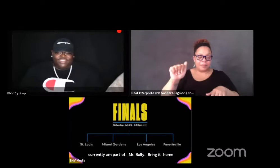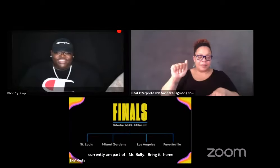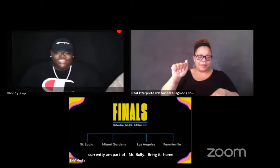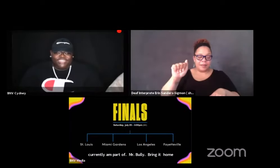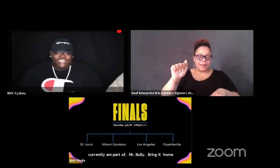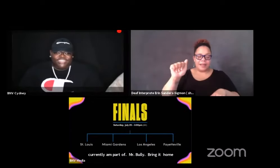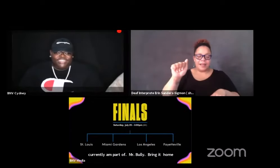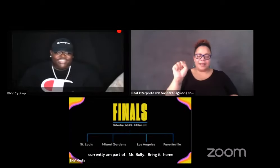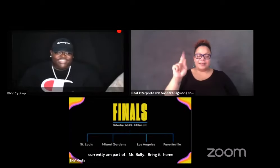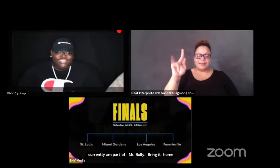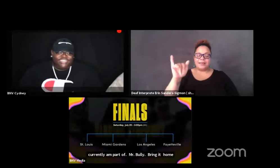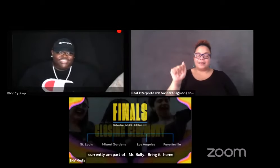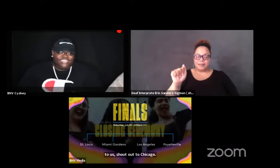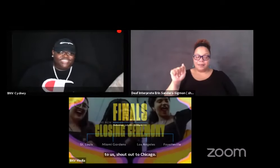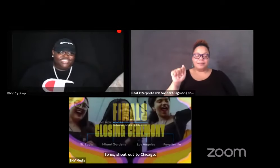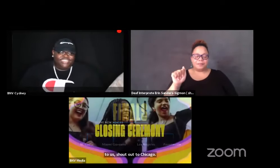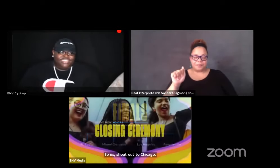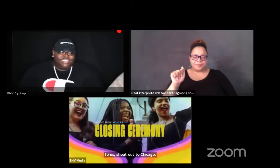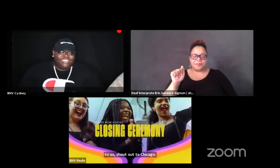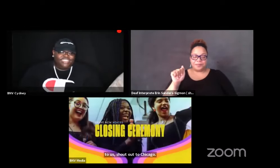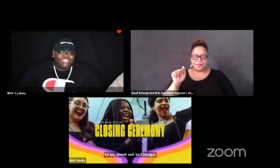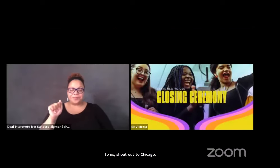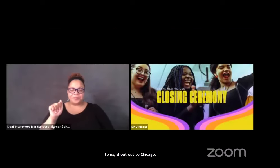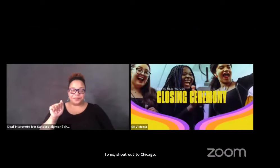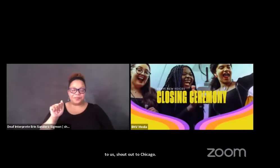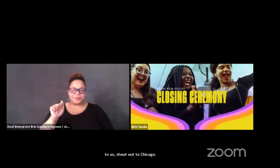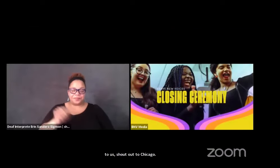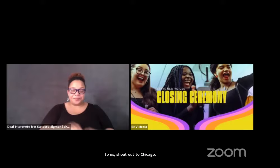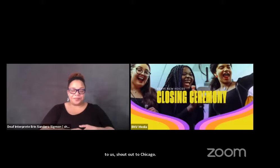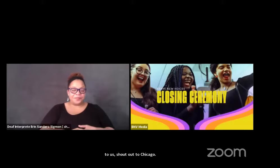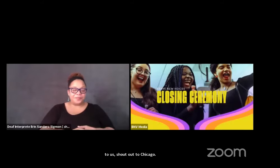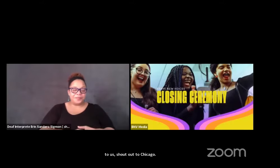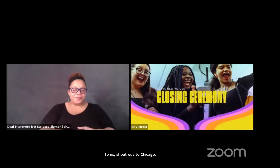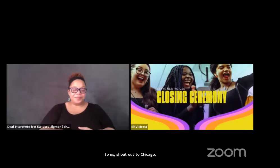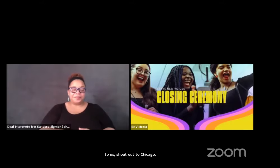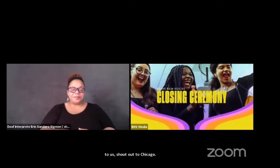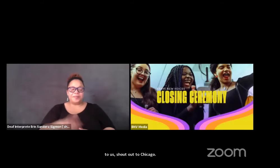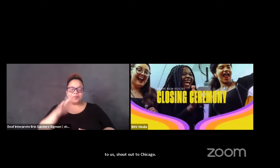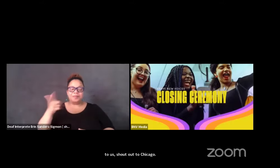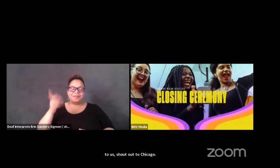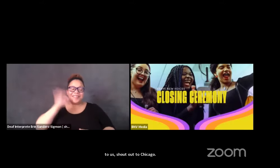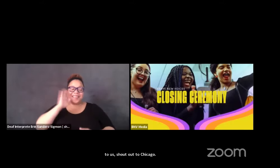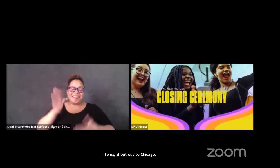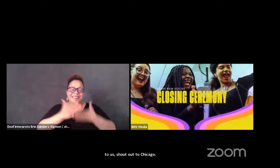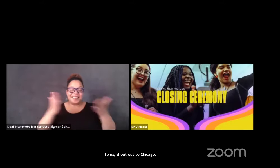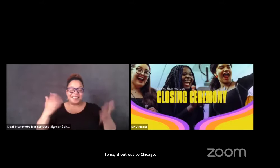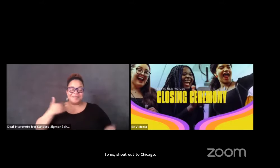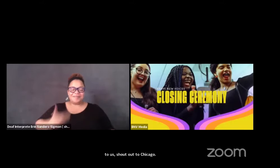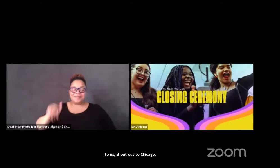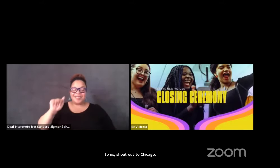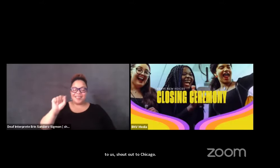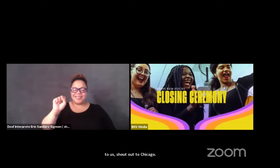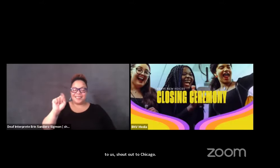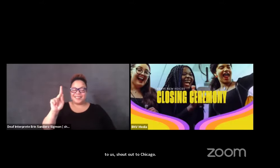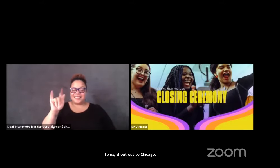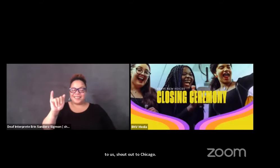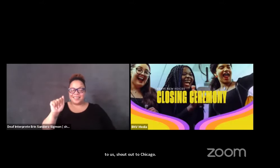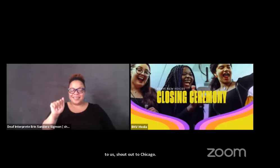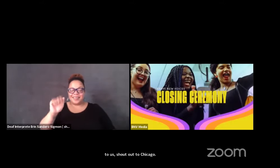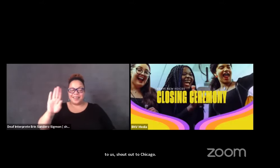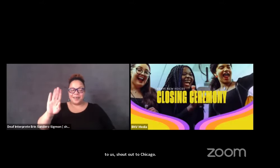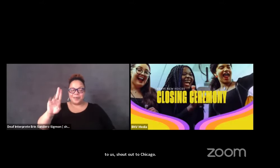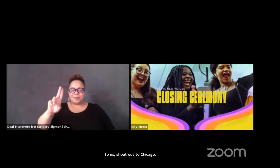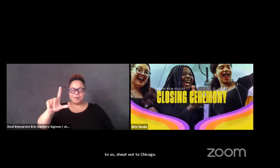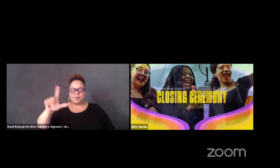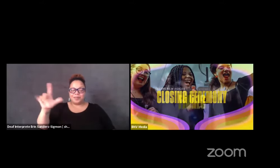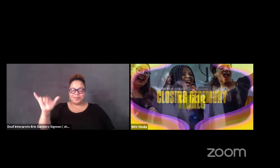Hello, everyone. I'm Askia Bully. And I wanted to leave you guys with this note today. And